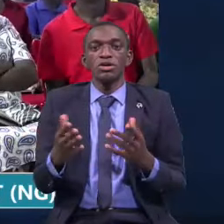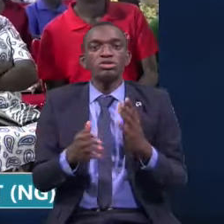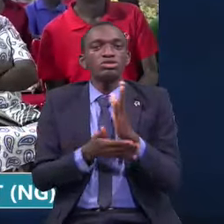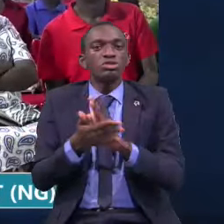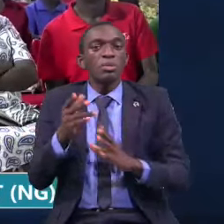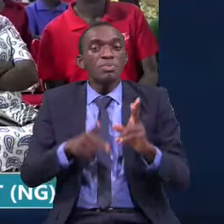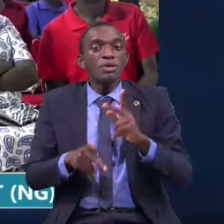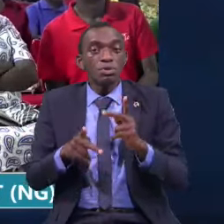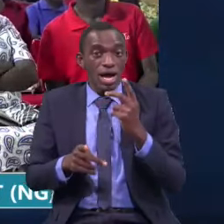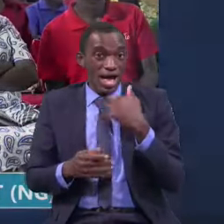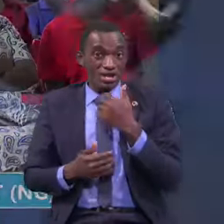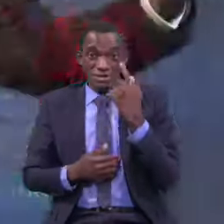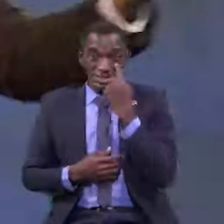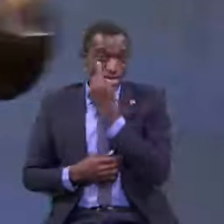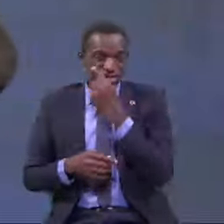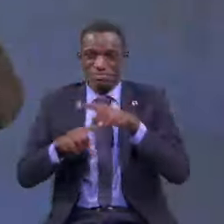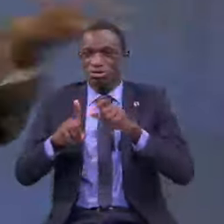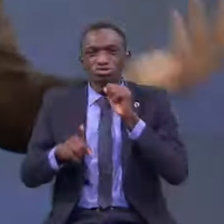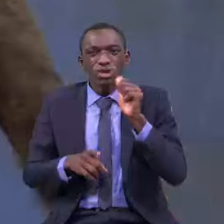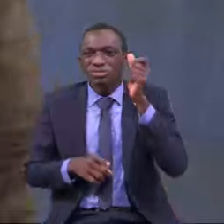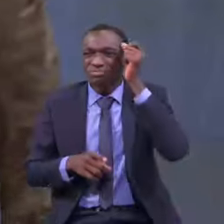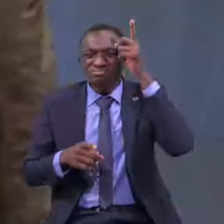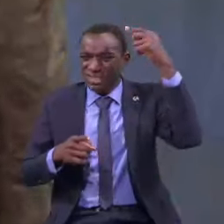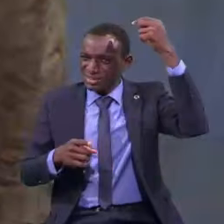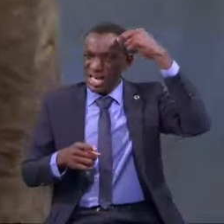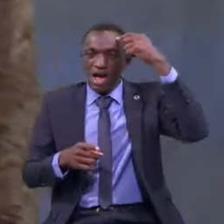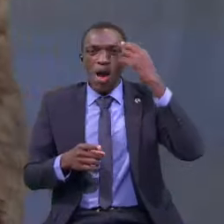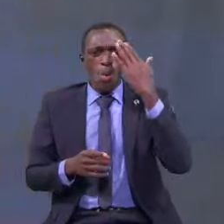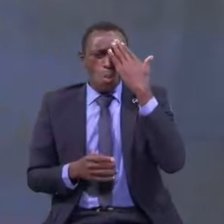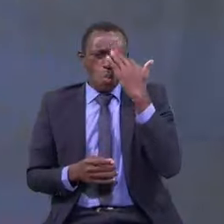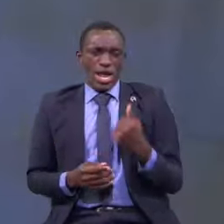insight. They didn't know why they were here on